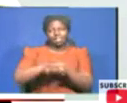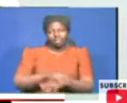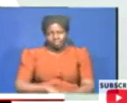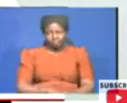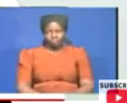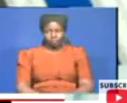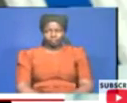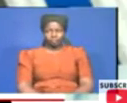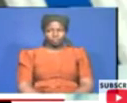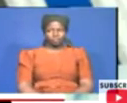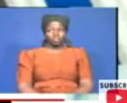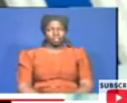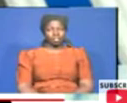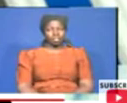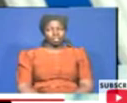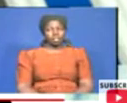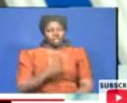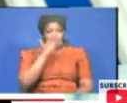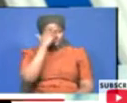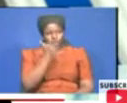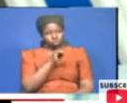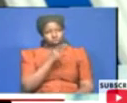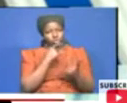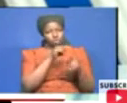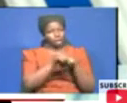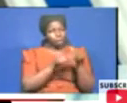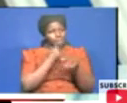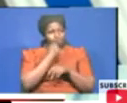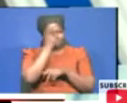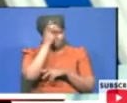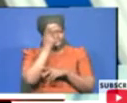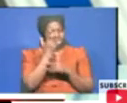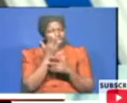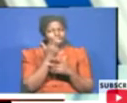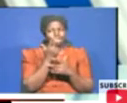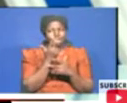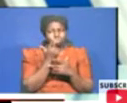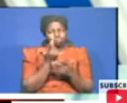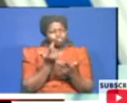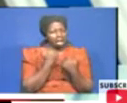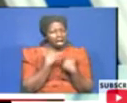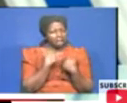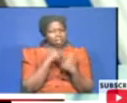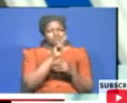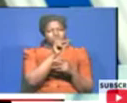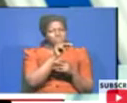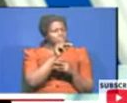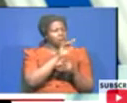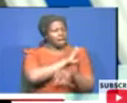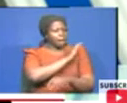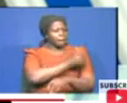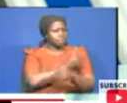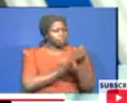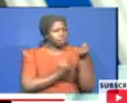you. Because you talk about parents' inability to fund, you know, the system.